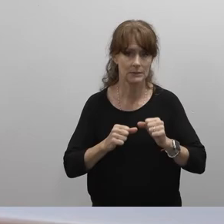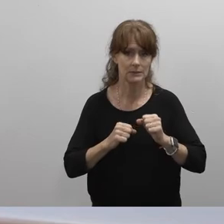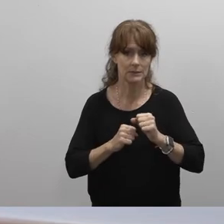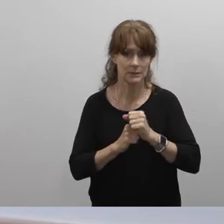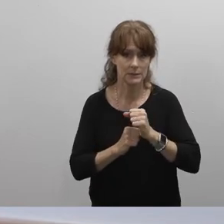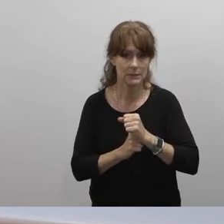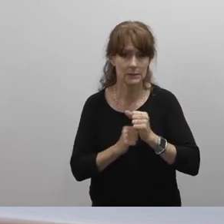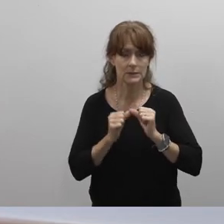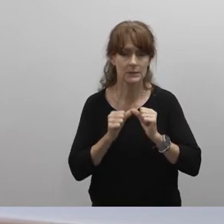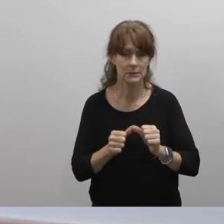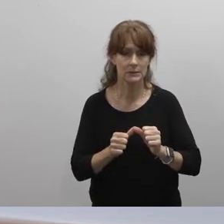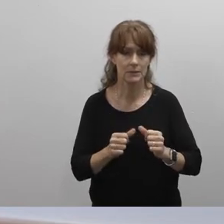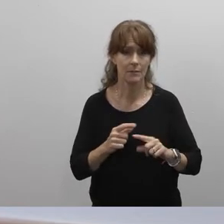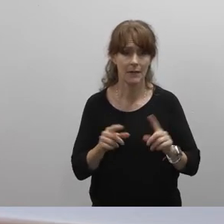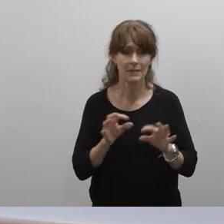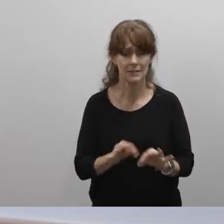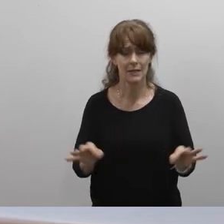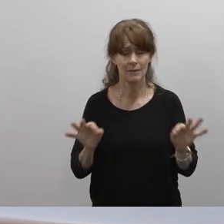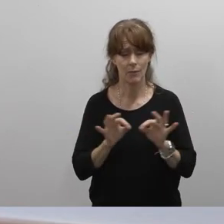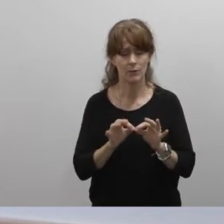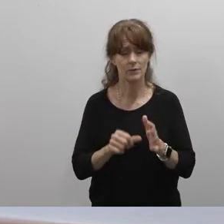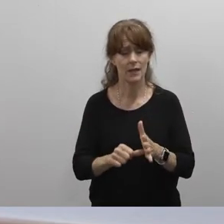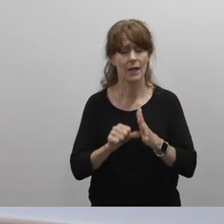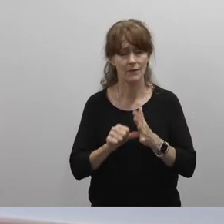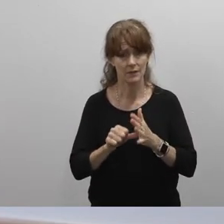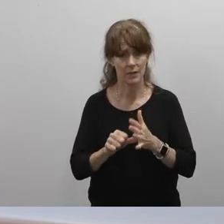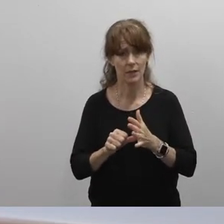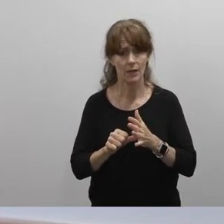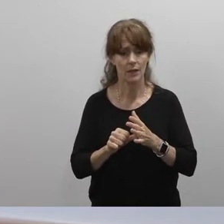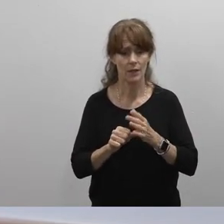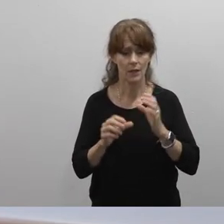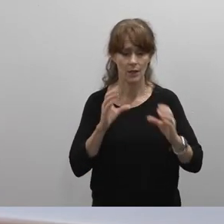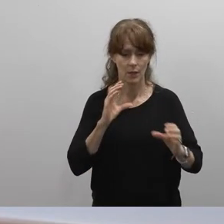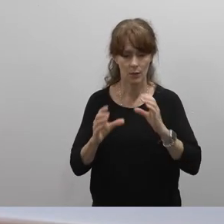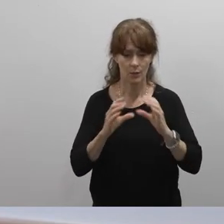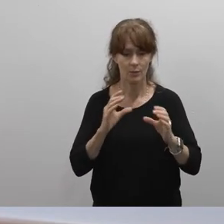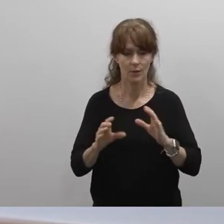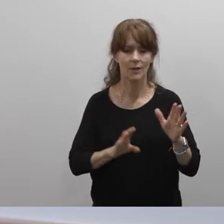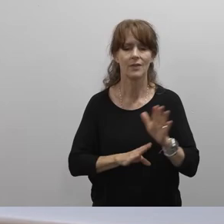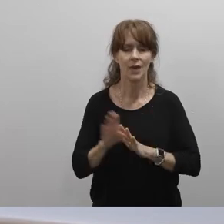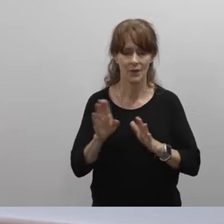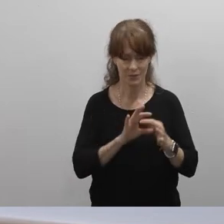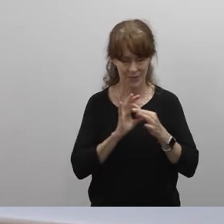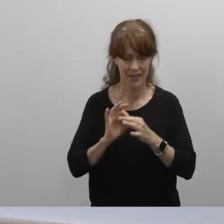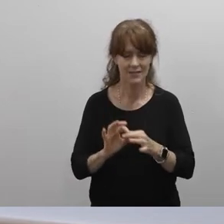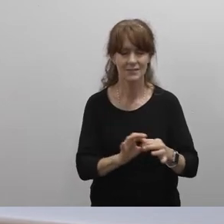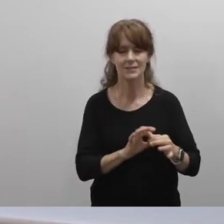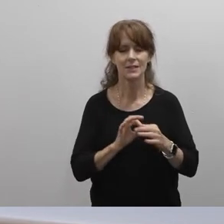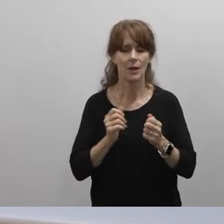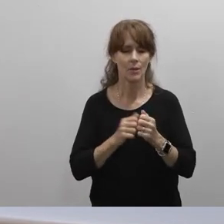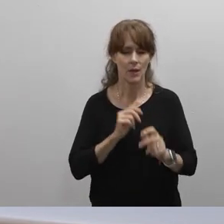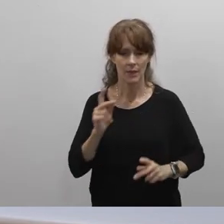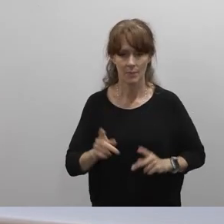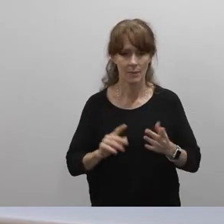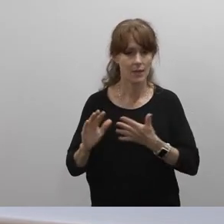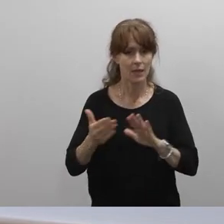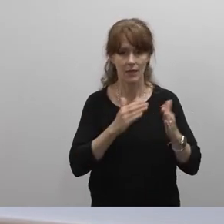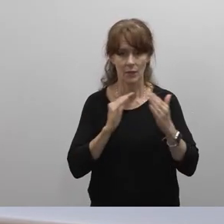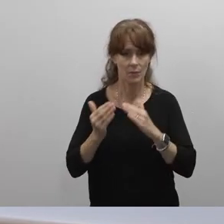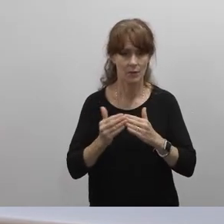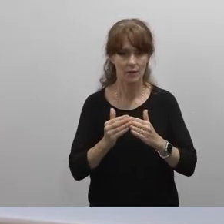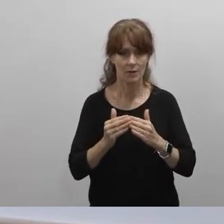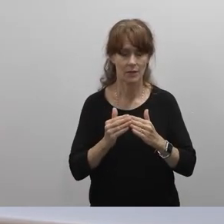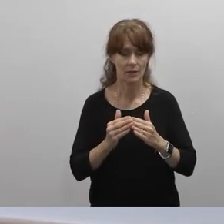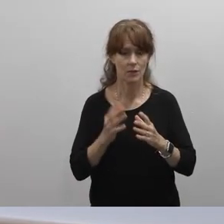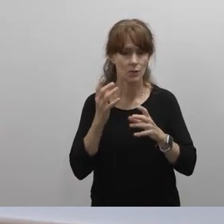again, but it's really important to emphasize that communication, developing those relationships with the people in the community that